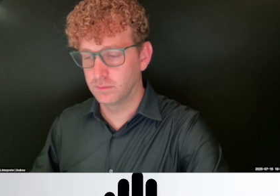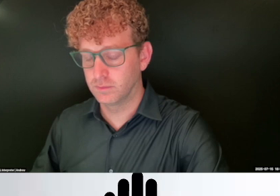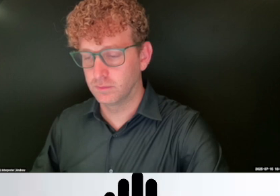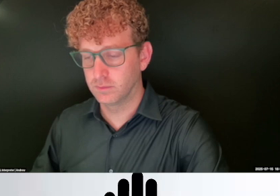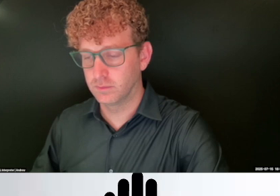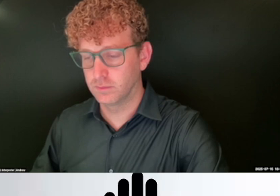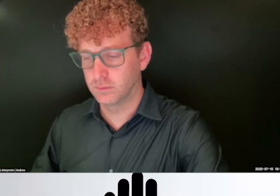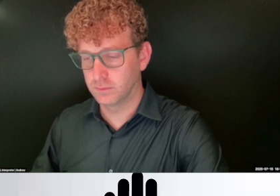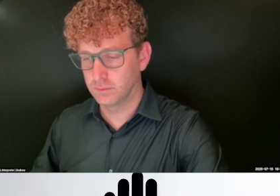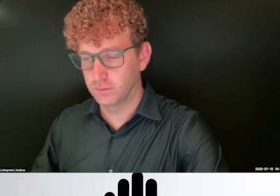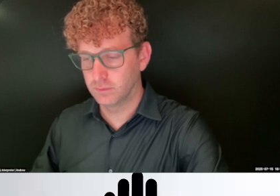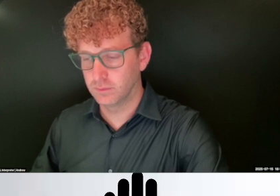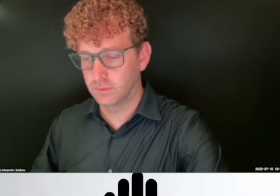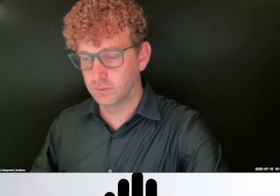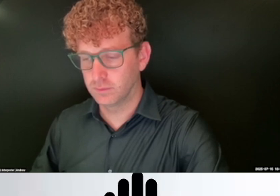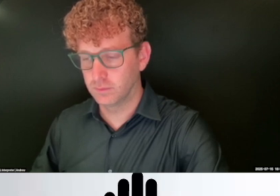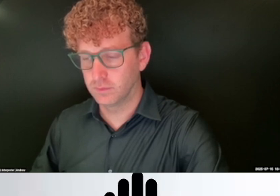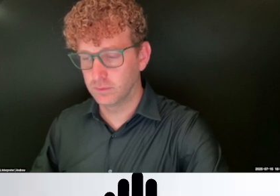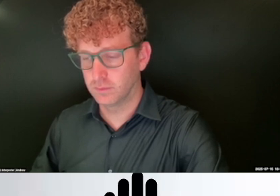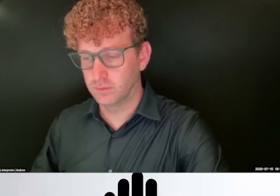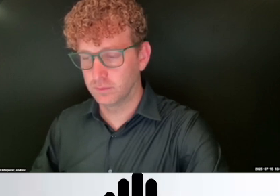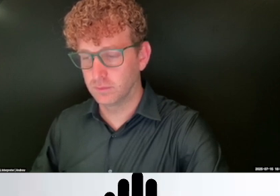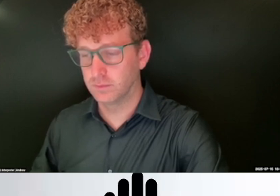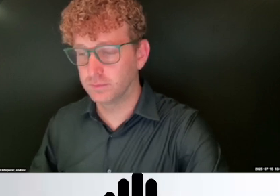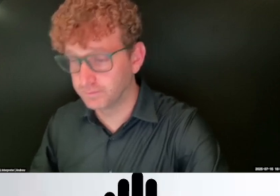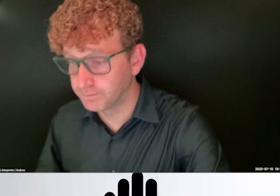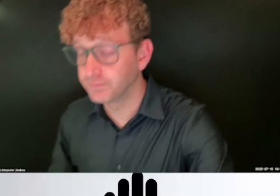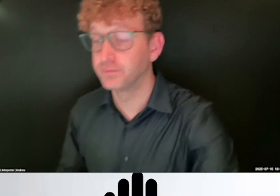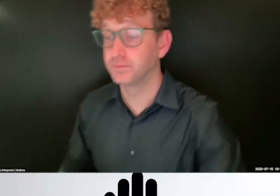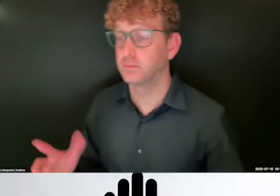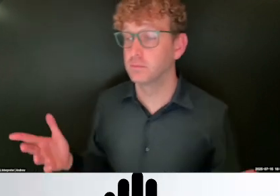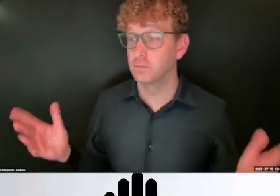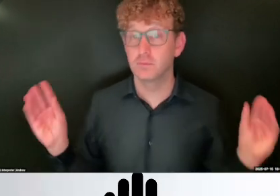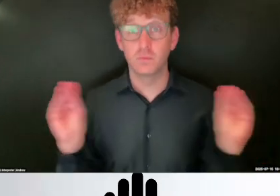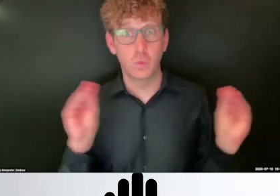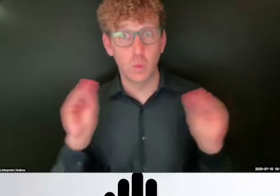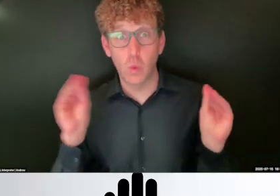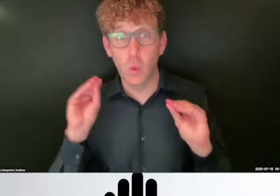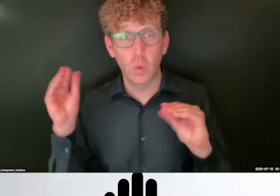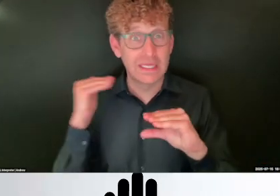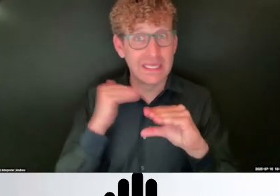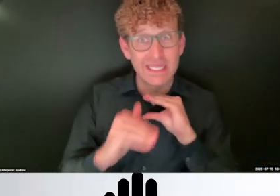Okay, folks, I don't see any hands. We have no emails yet, I don't believe.